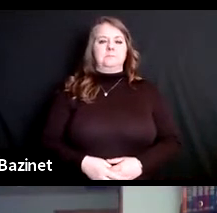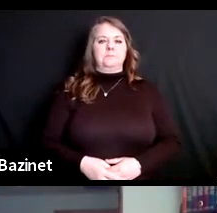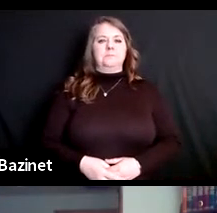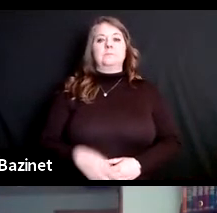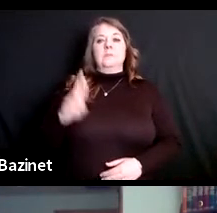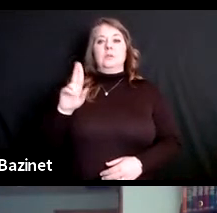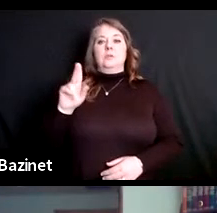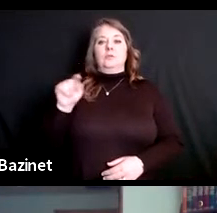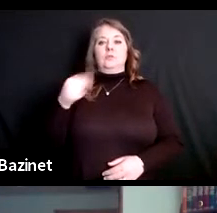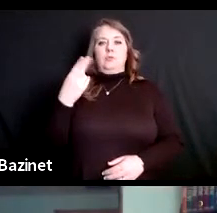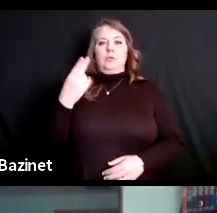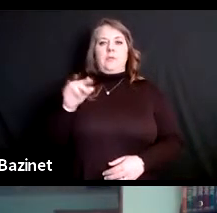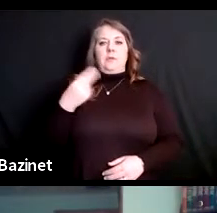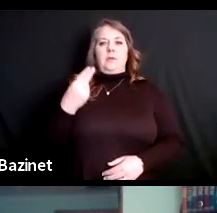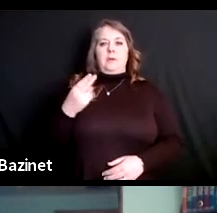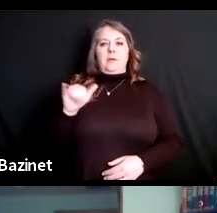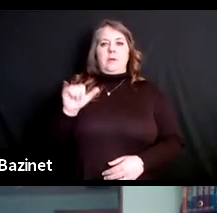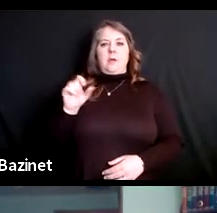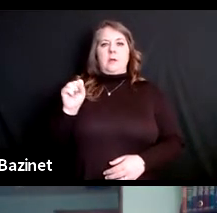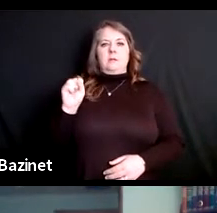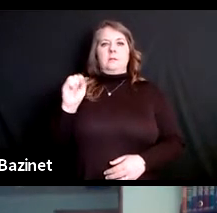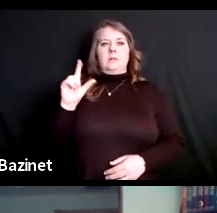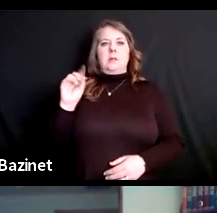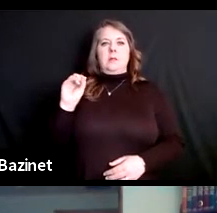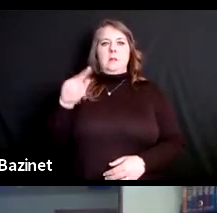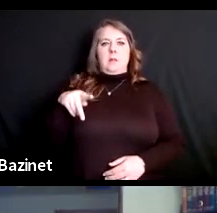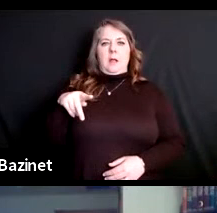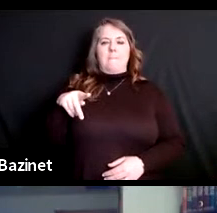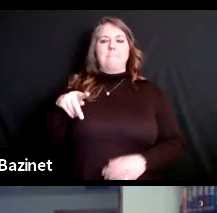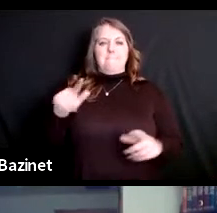Ruth Hislop, your microphone is enabled.